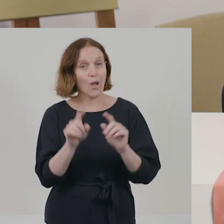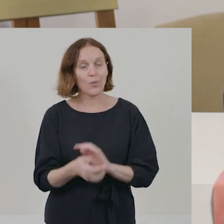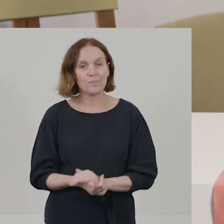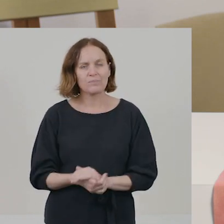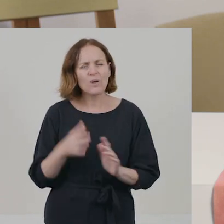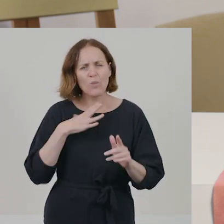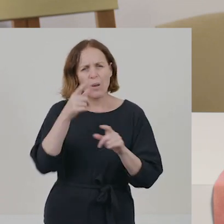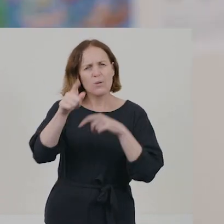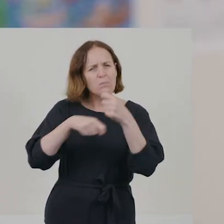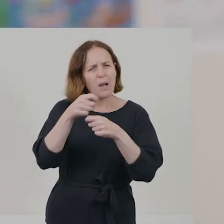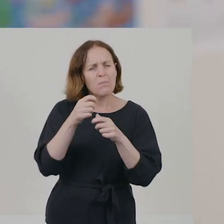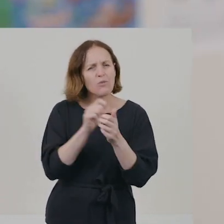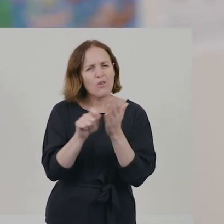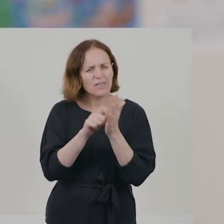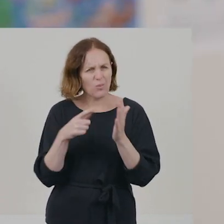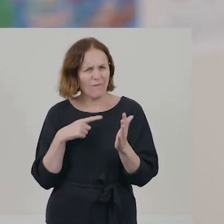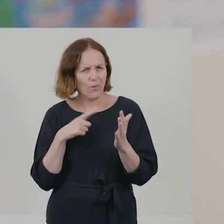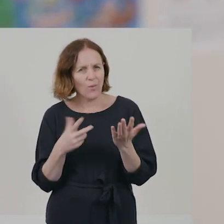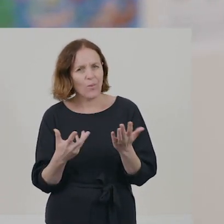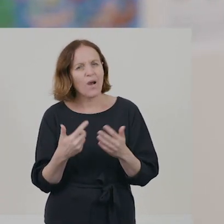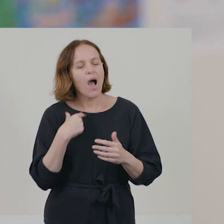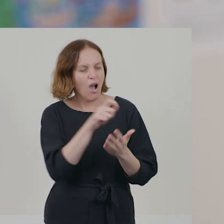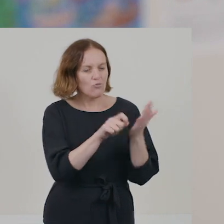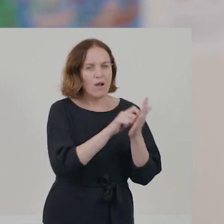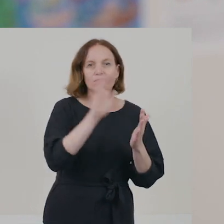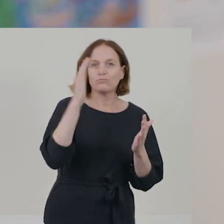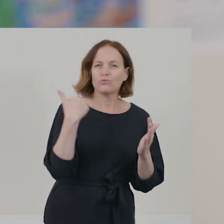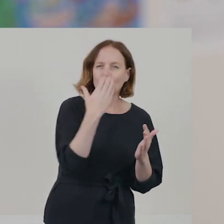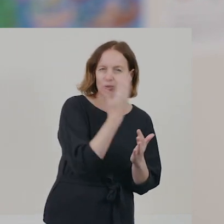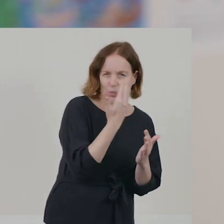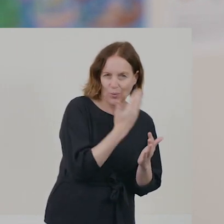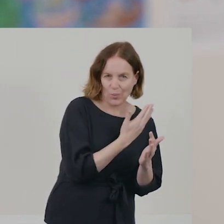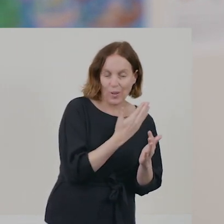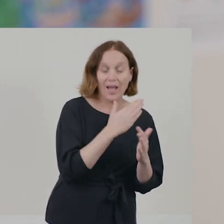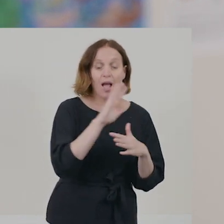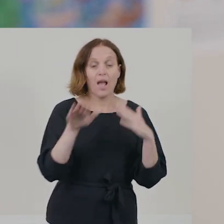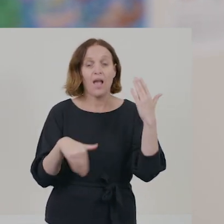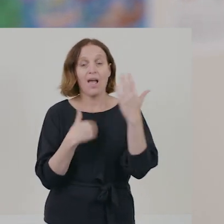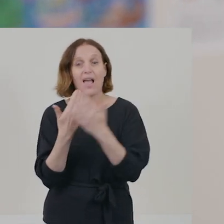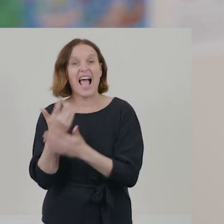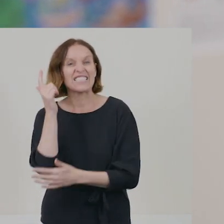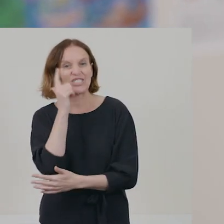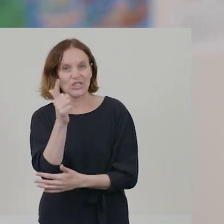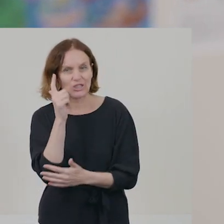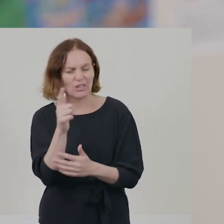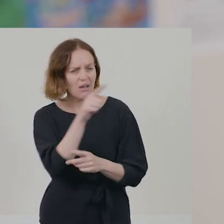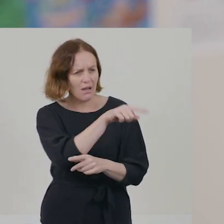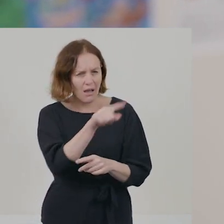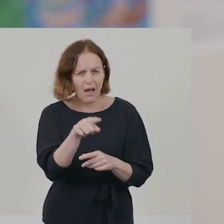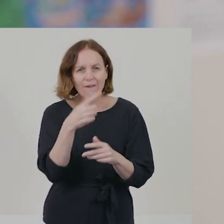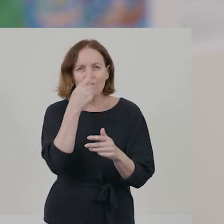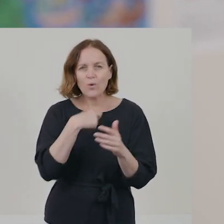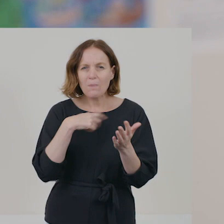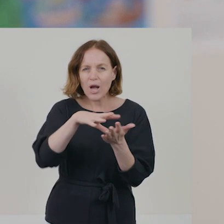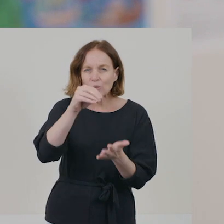influenced you to become a writer? I've been writing stories since I was in primary school. But it wasn't until I became a teacher and found that a number of my students in